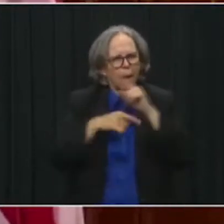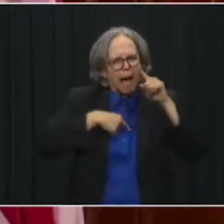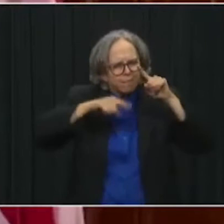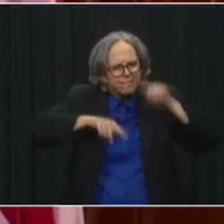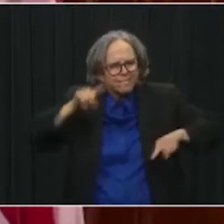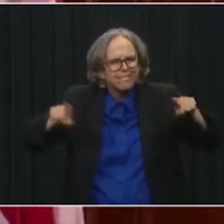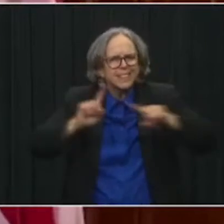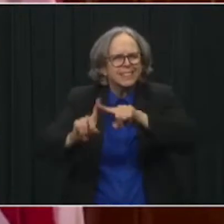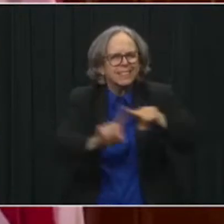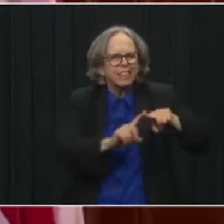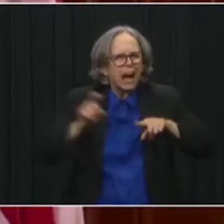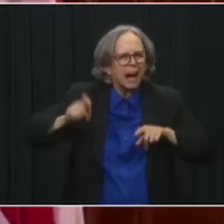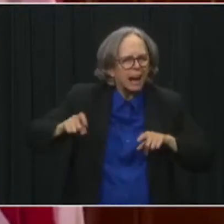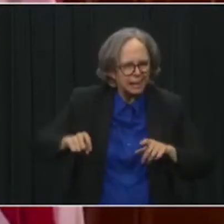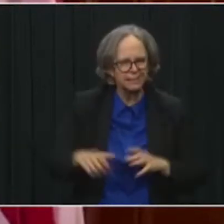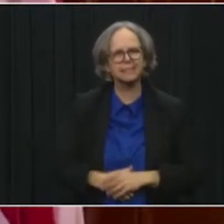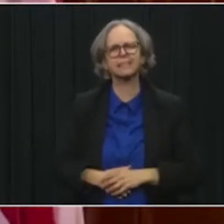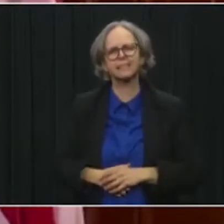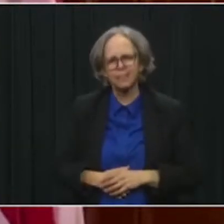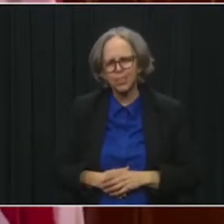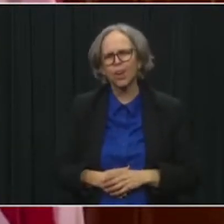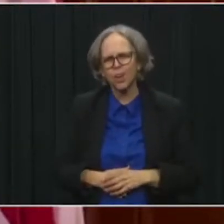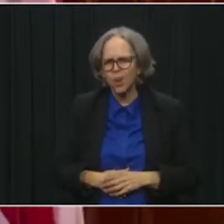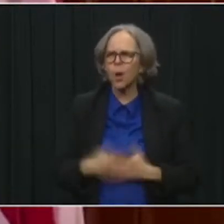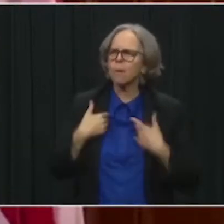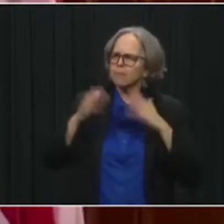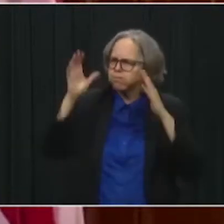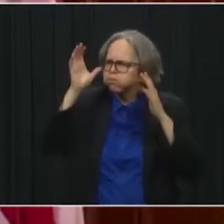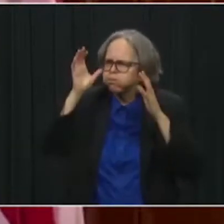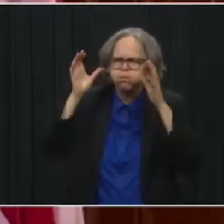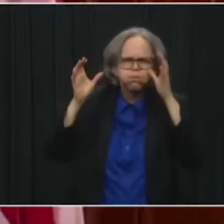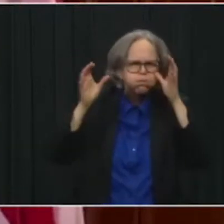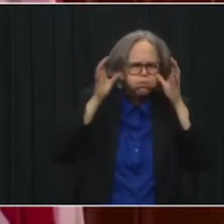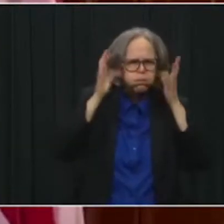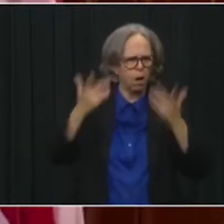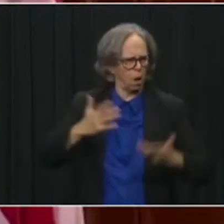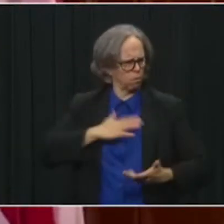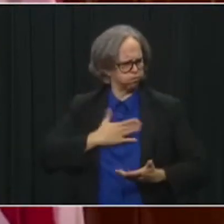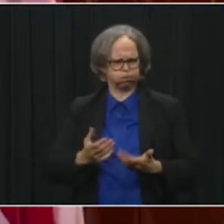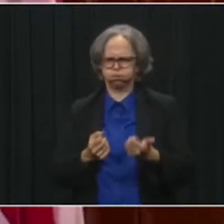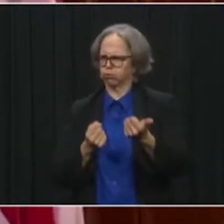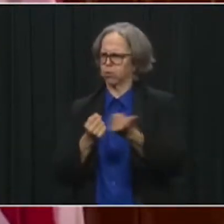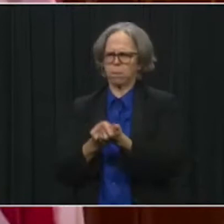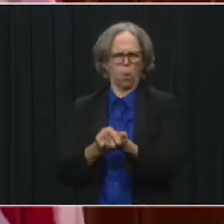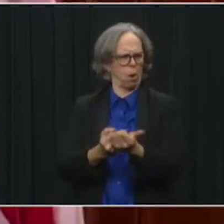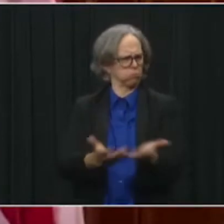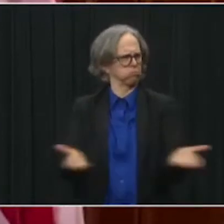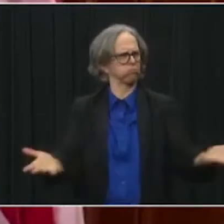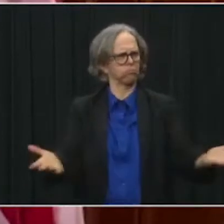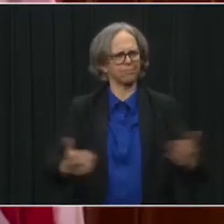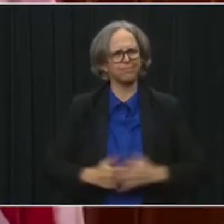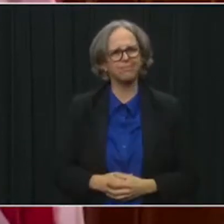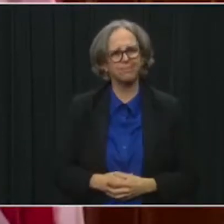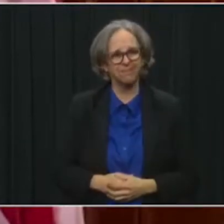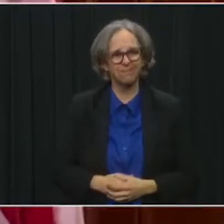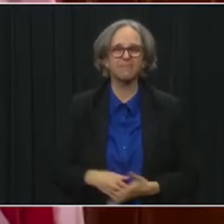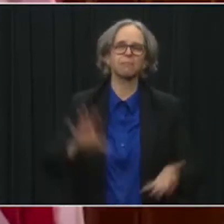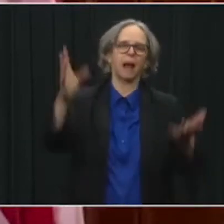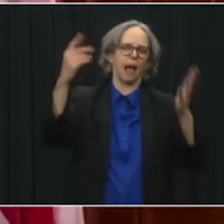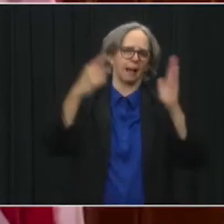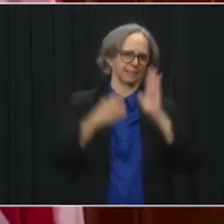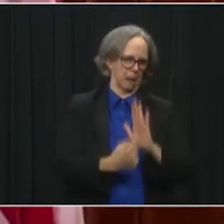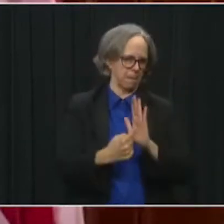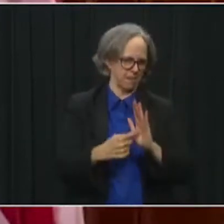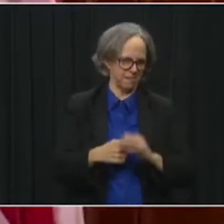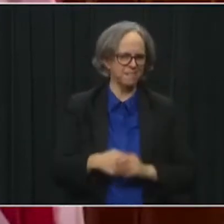incentives may not work in other counties. Let me give an example of a place where it certainly worked.